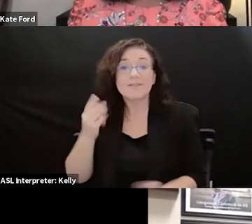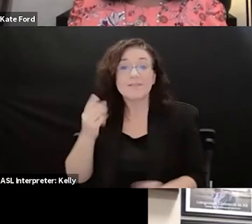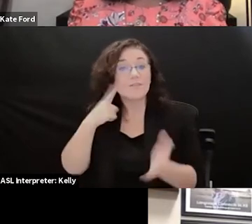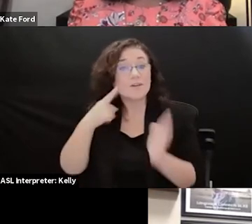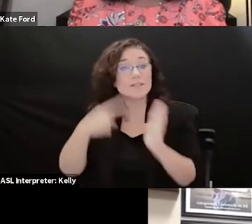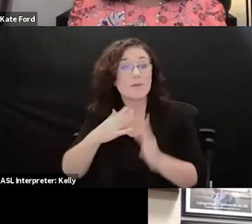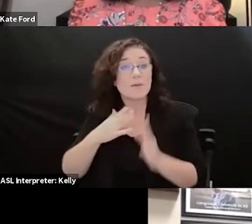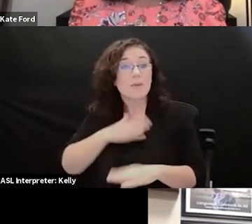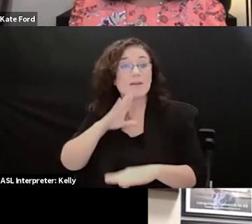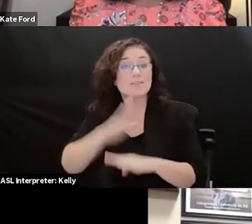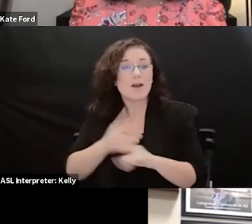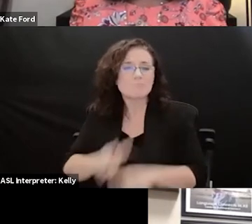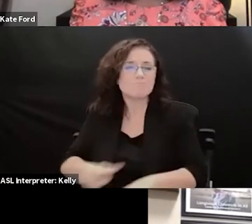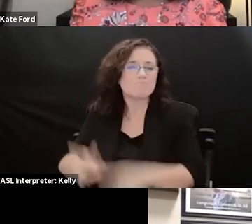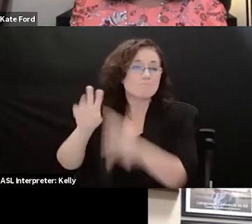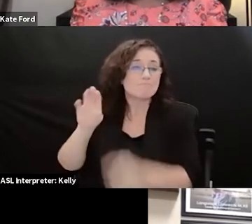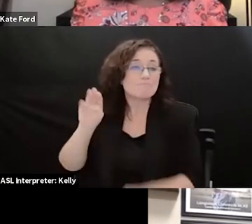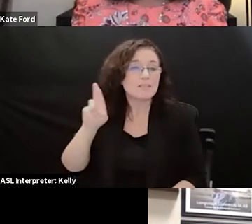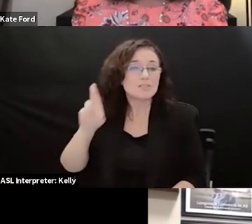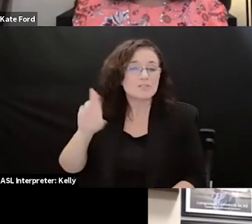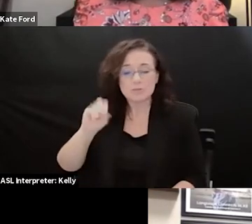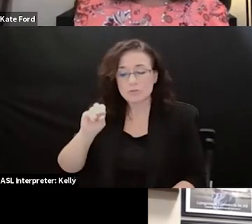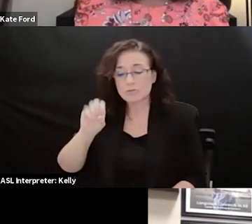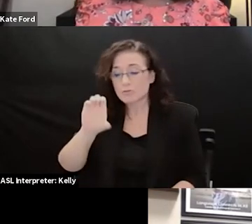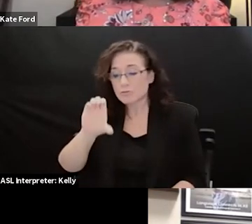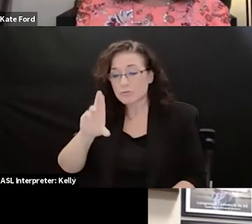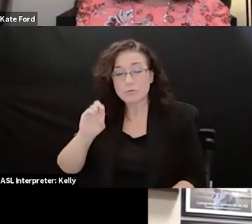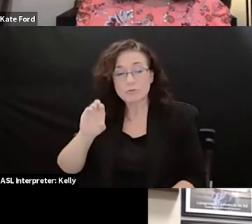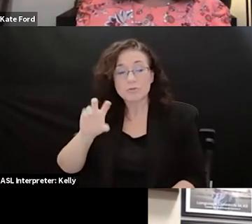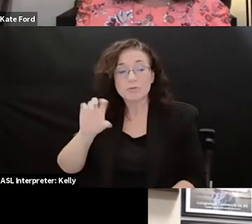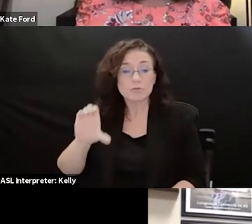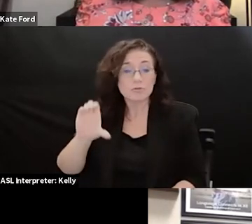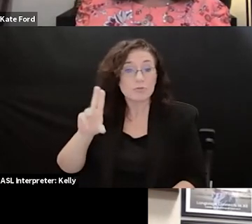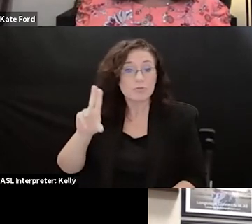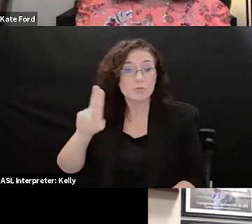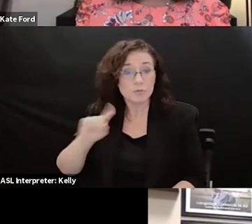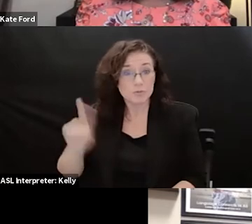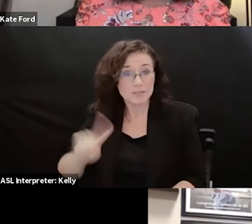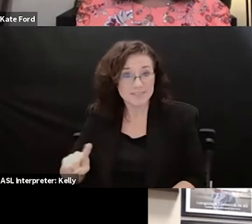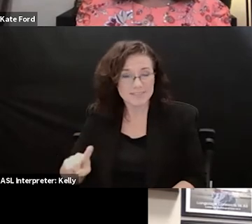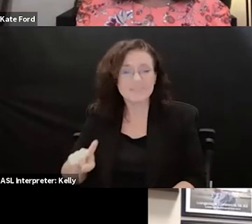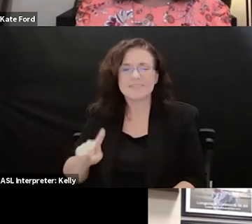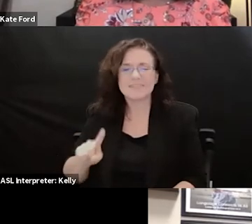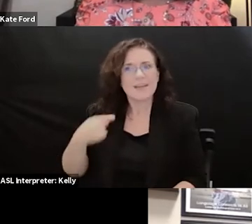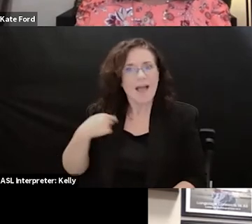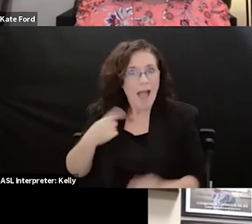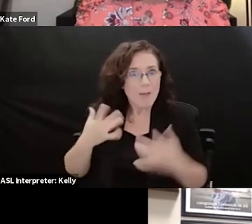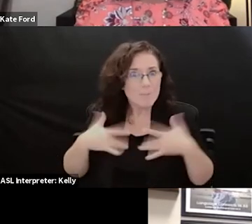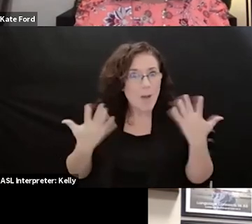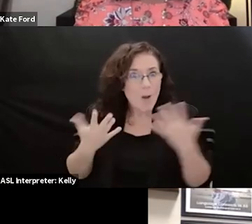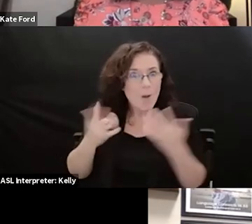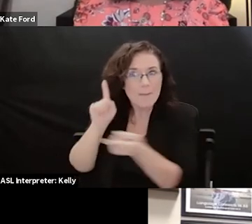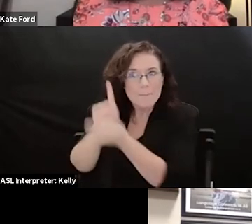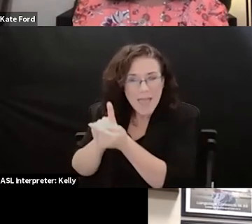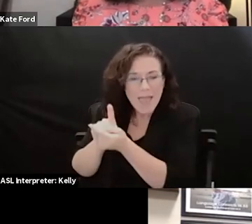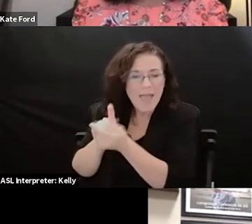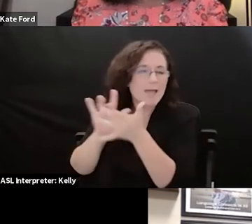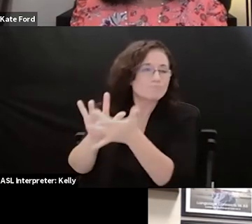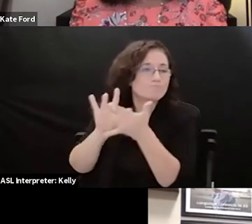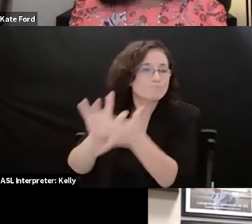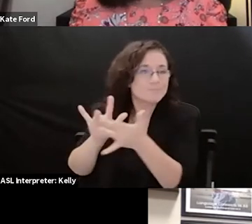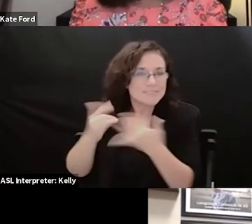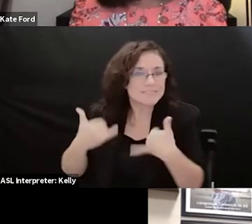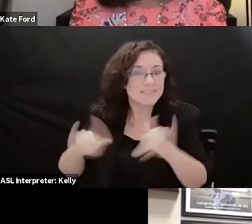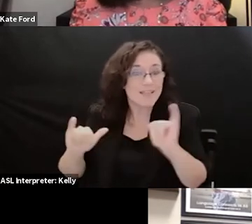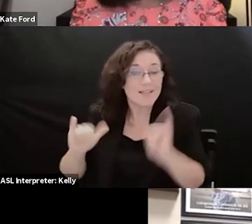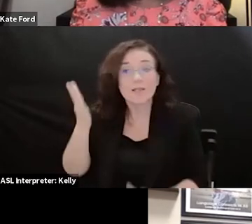daughters looked up to and i was you know thrilled to meet and still you know keep in touch with him at this point because